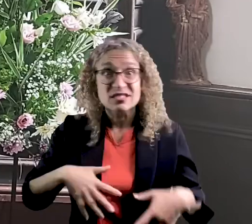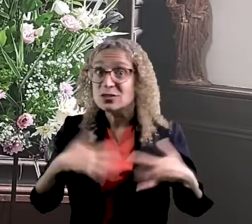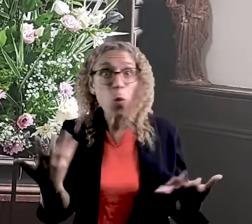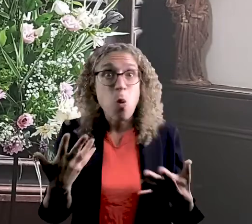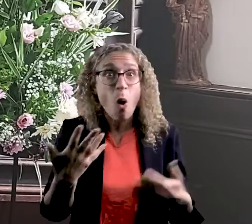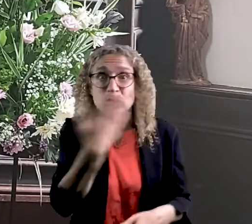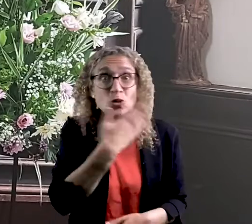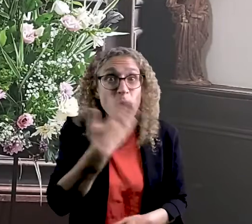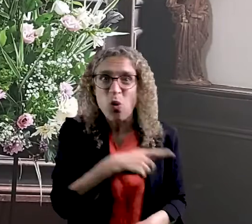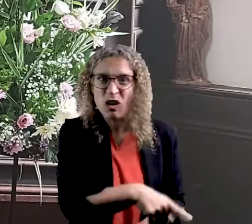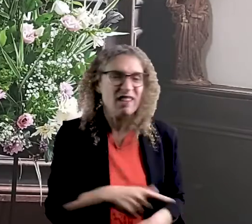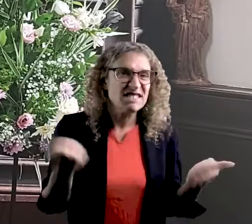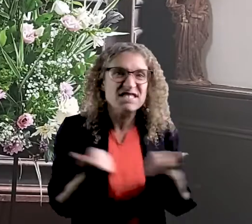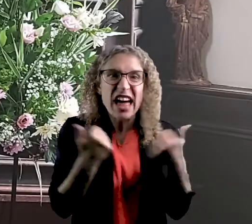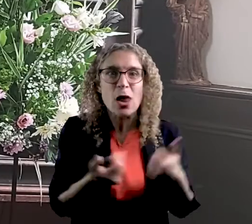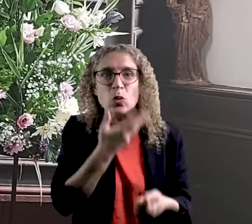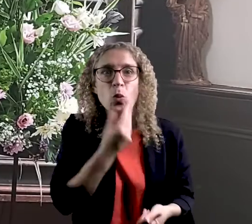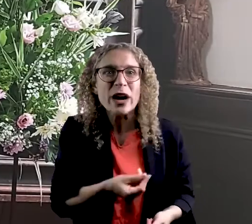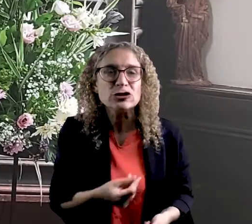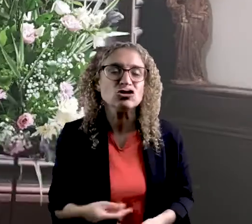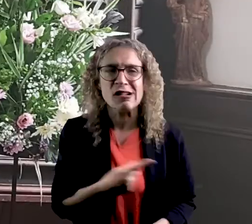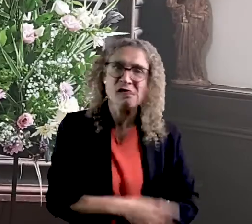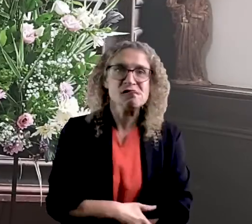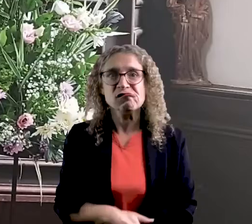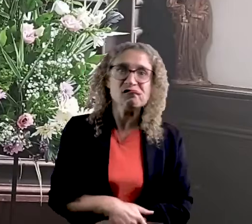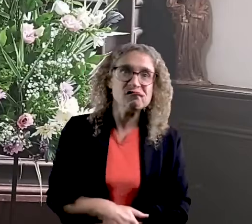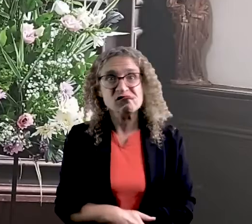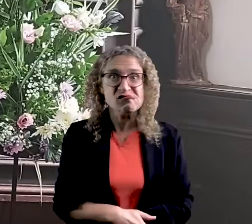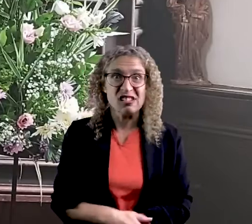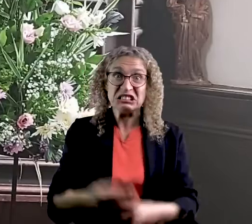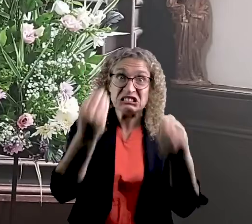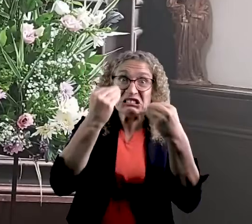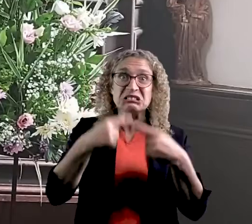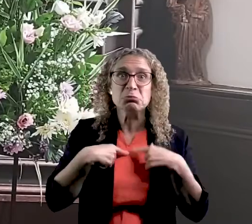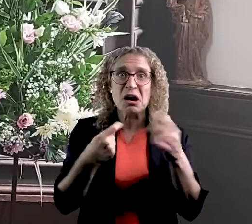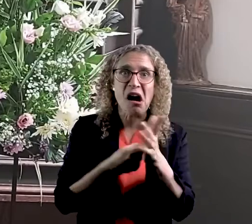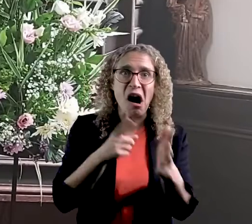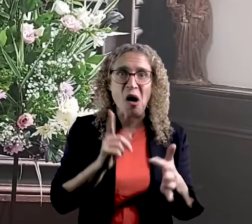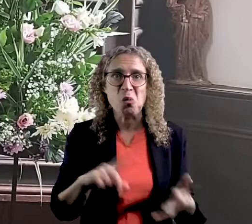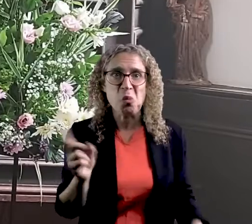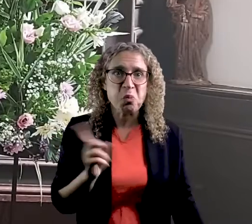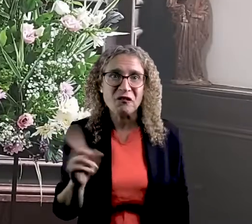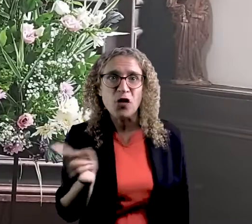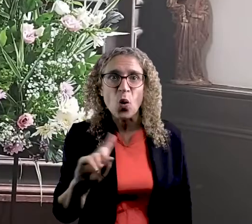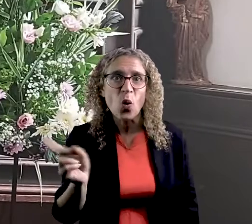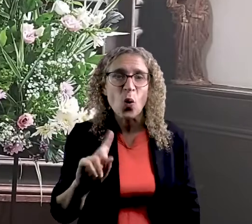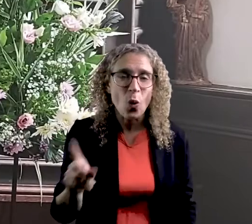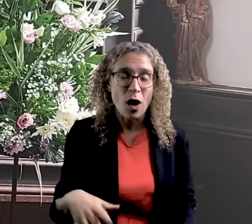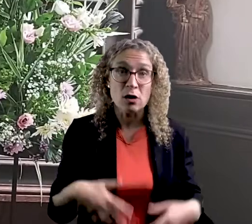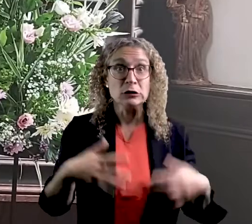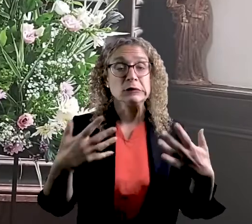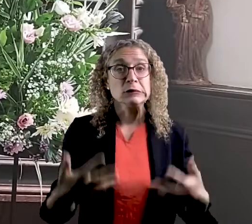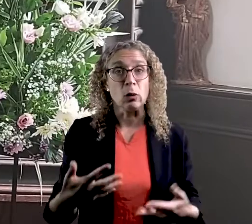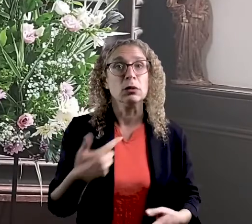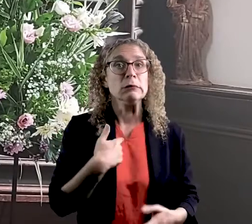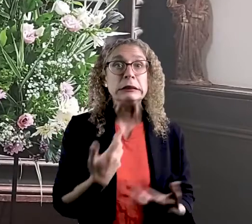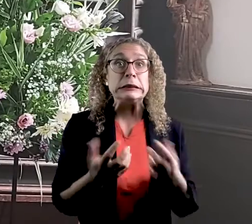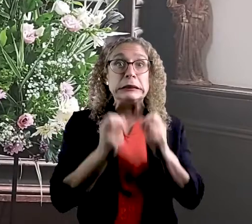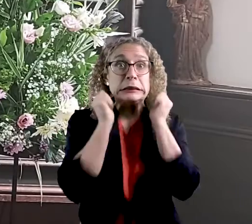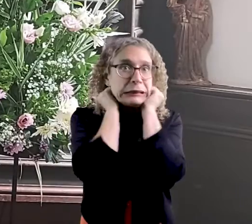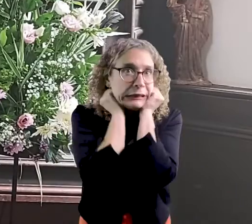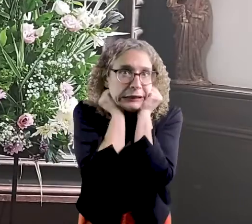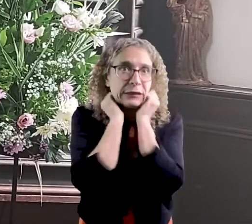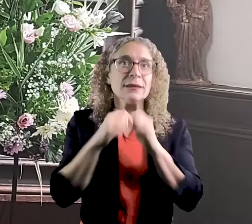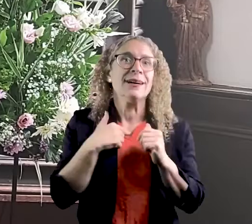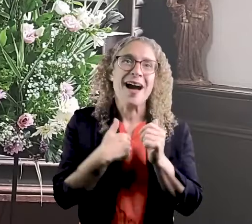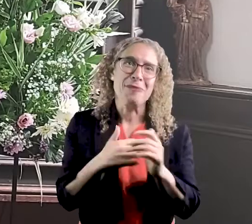didn't want to still be at school, and they certainly didn't want to learn RE. And so I was made to pray again